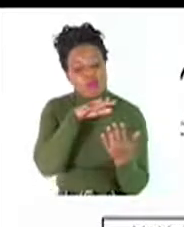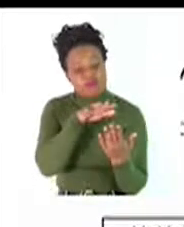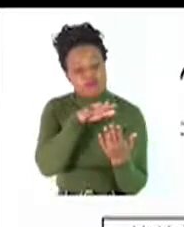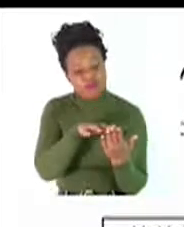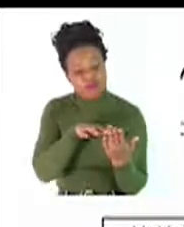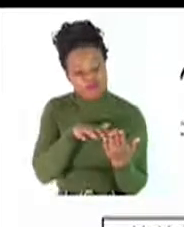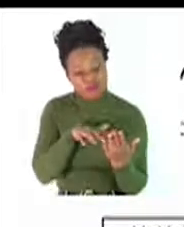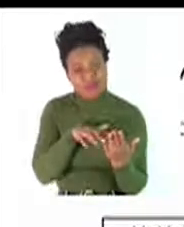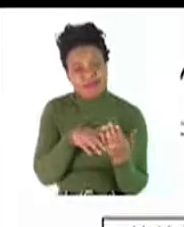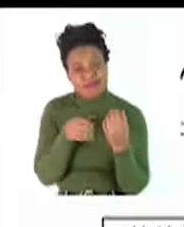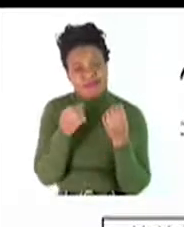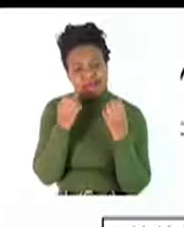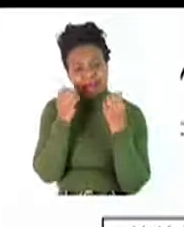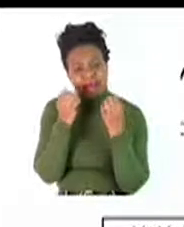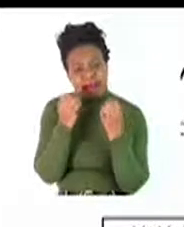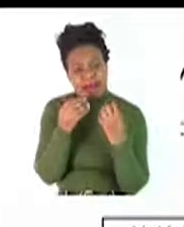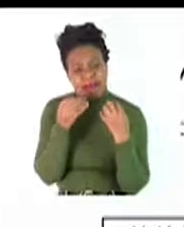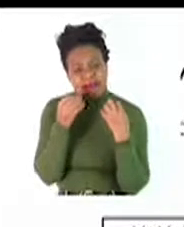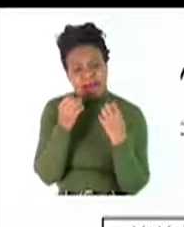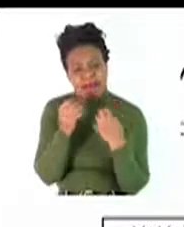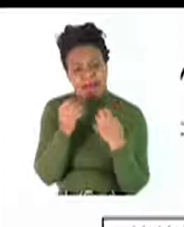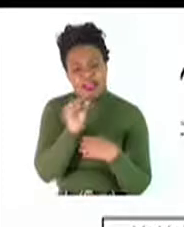full with